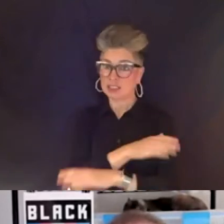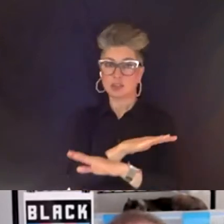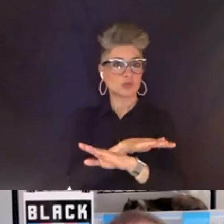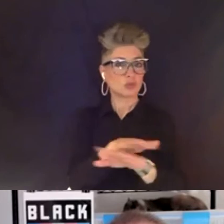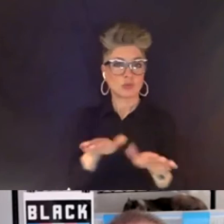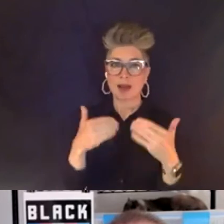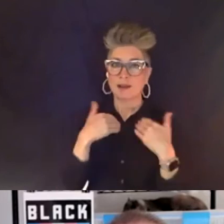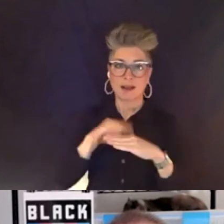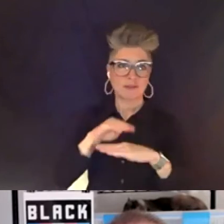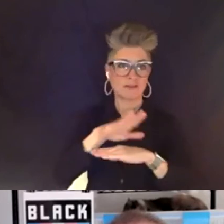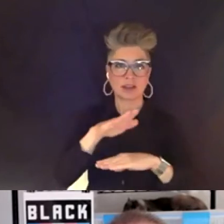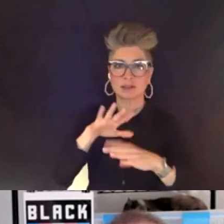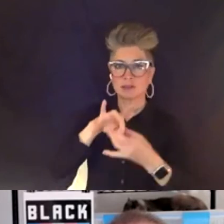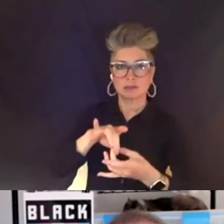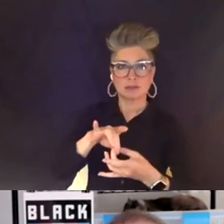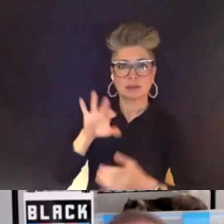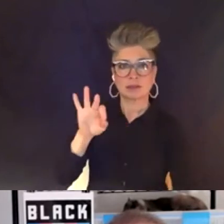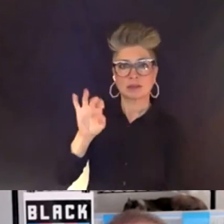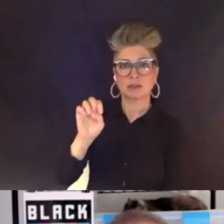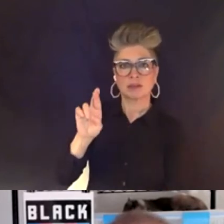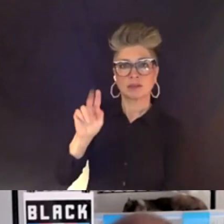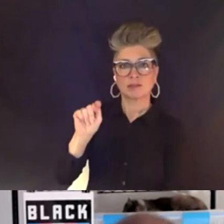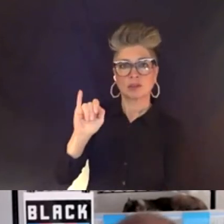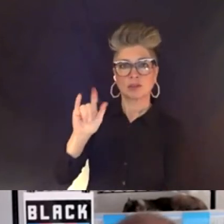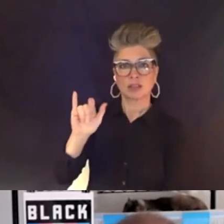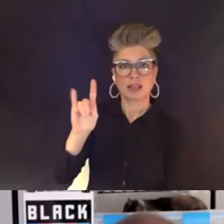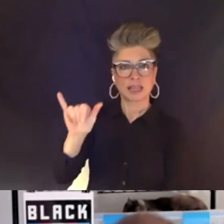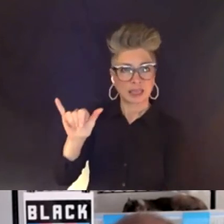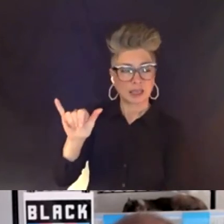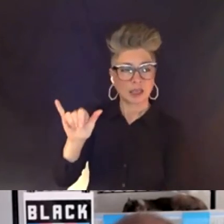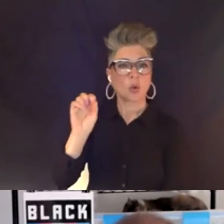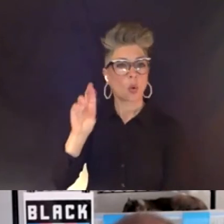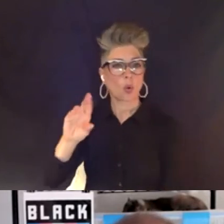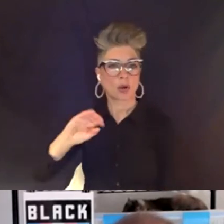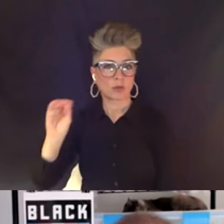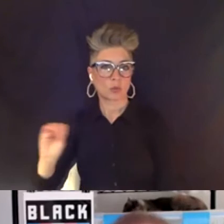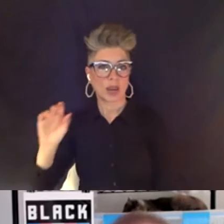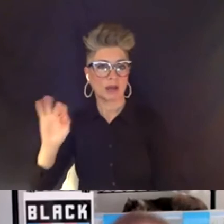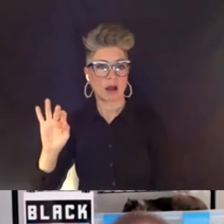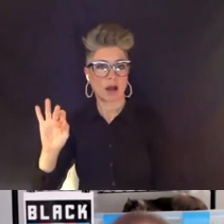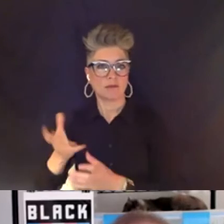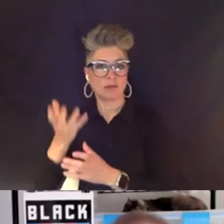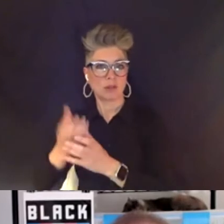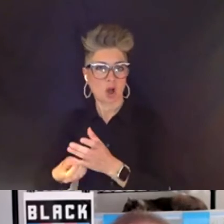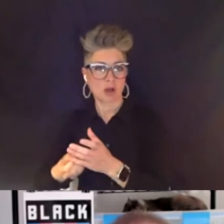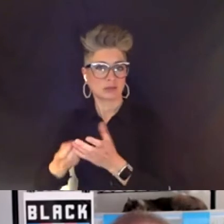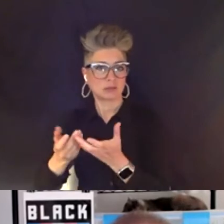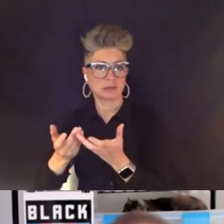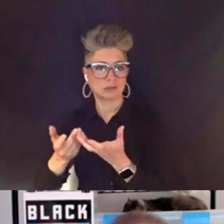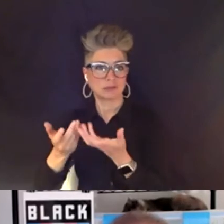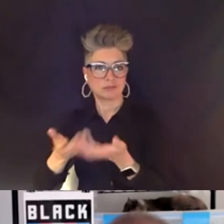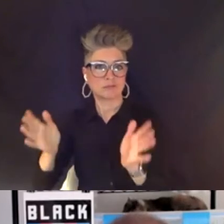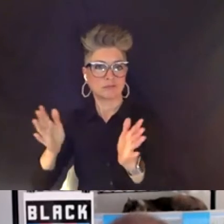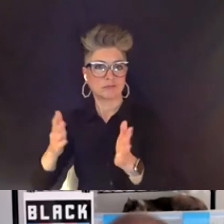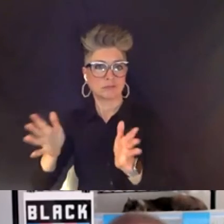an effect on fertility or the rates of loss pregnancies or anything of that sort. So